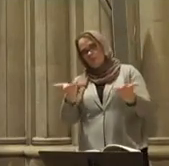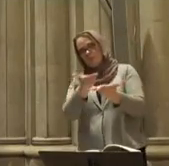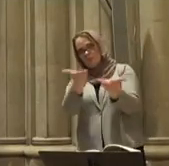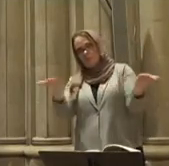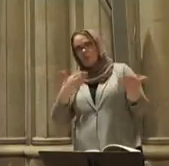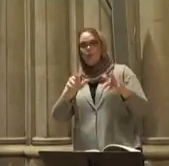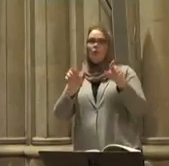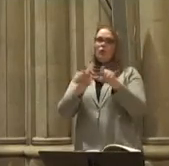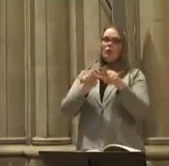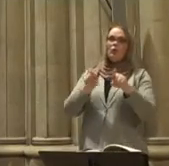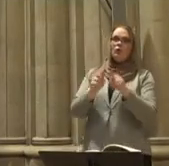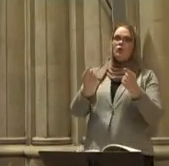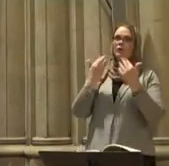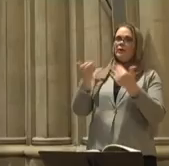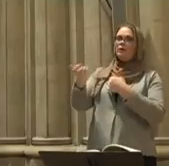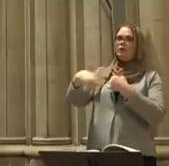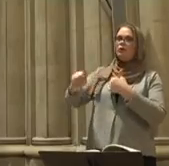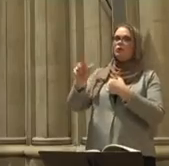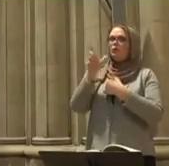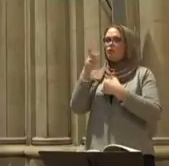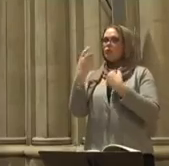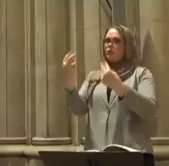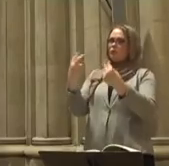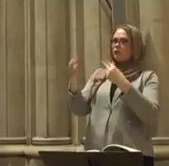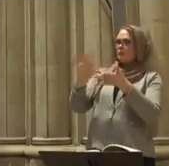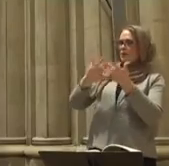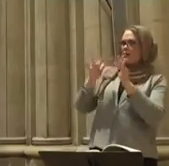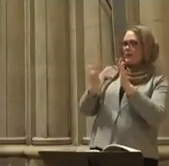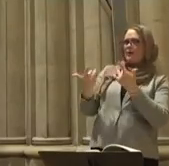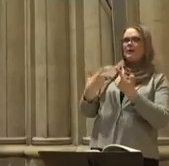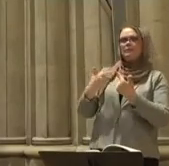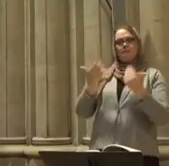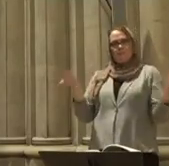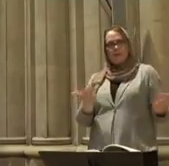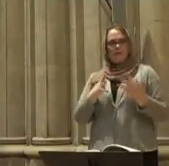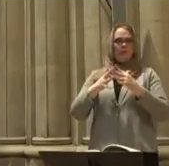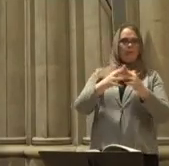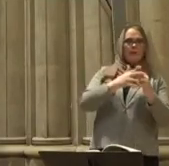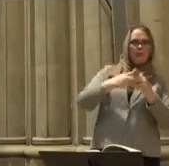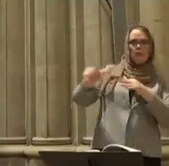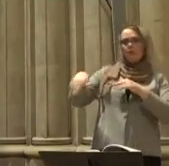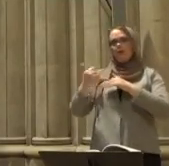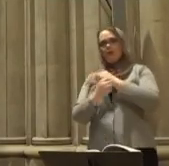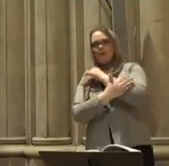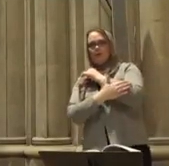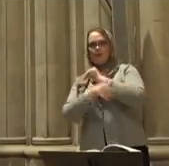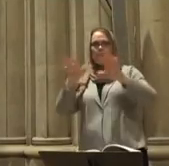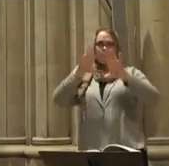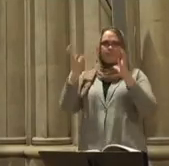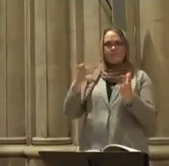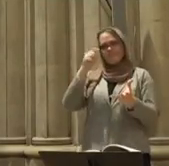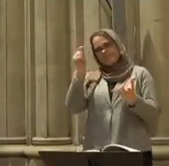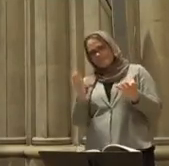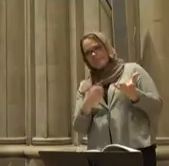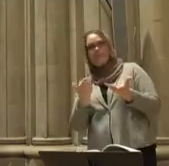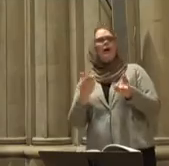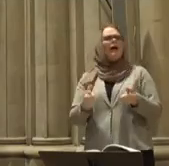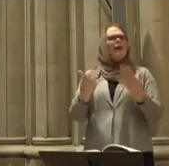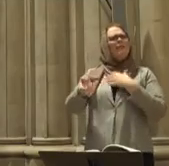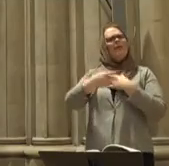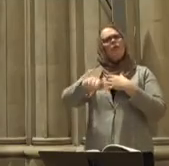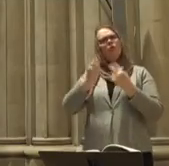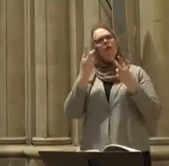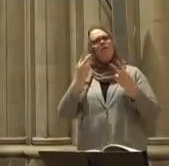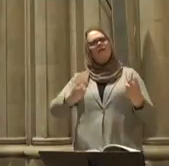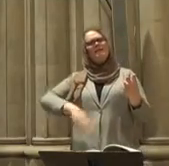us online from around the country and around the world. We're so glad that you're with us this morning. How many of you are visiting the cathedral today? Raise